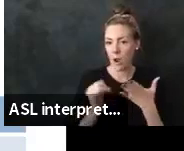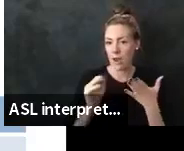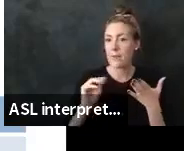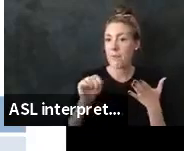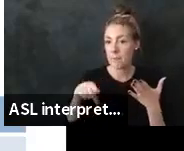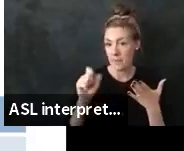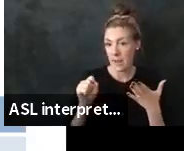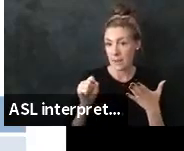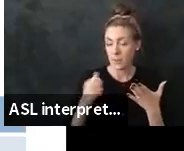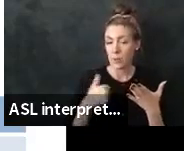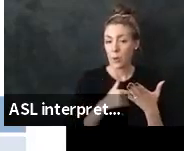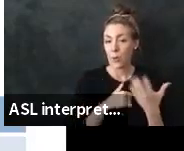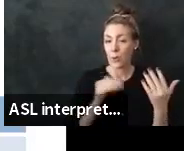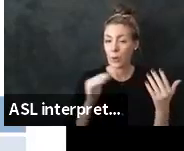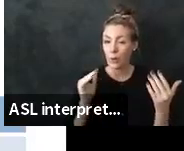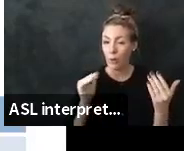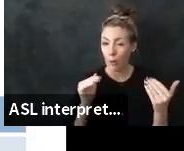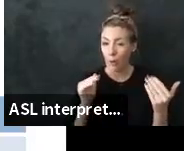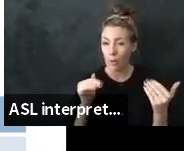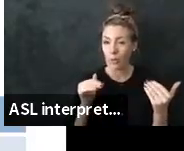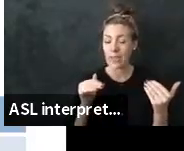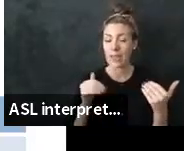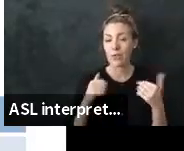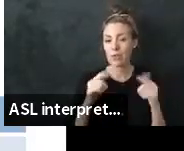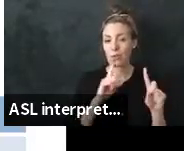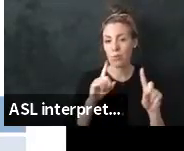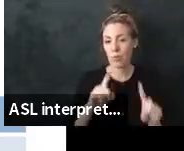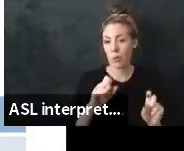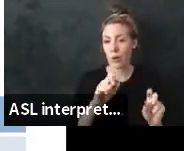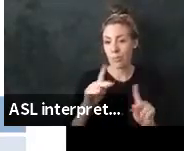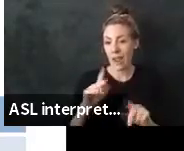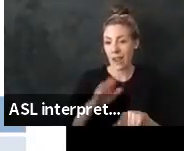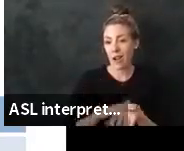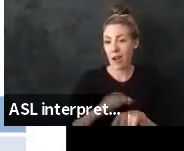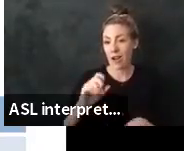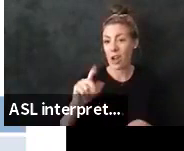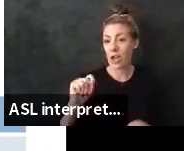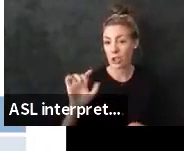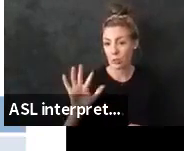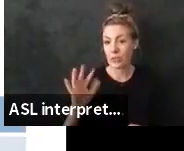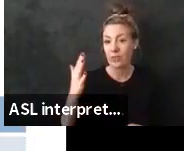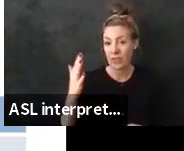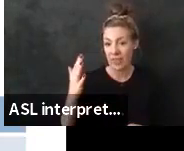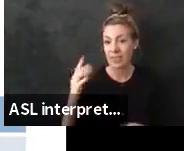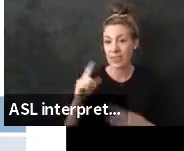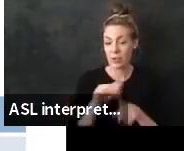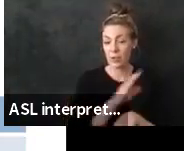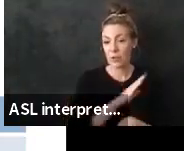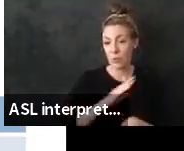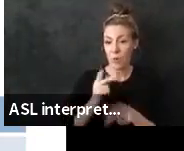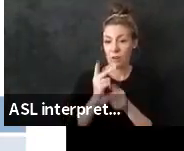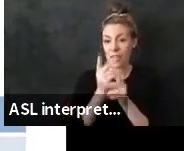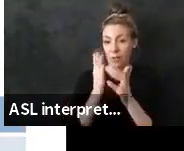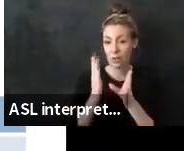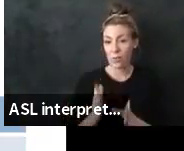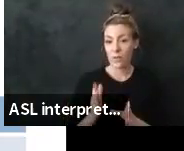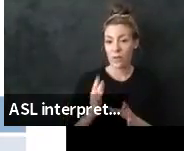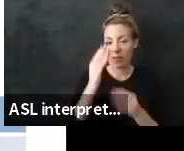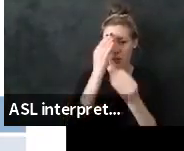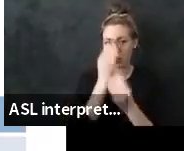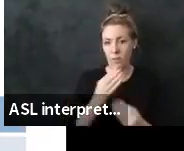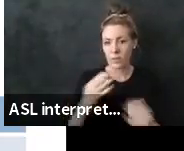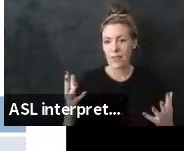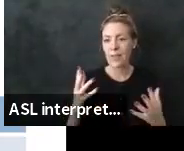we're hoping to be able to report back on October 5th to the Board of Supervisors to give an update on that